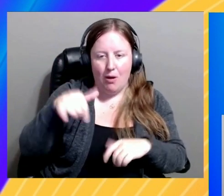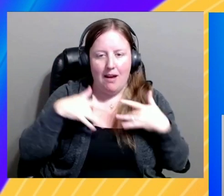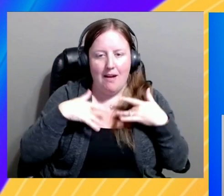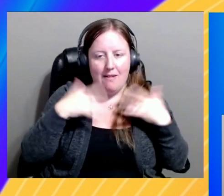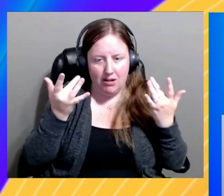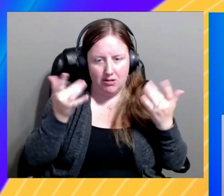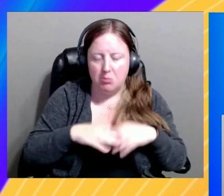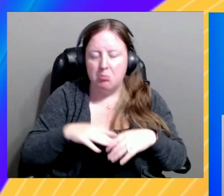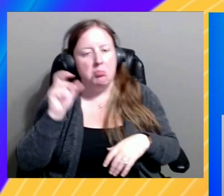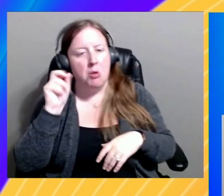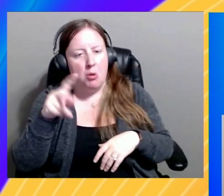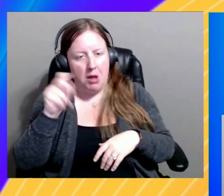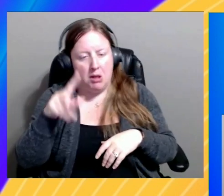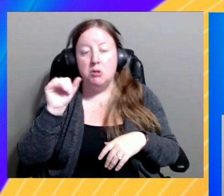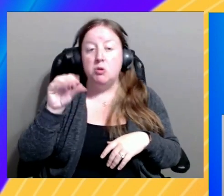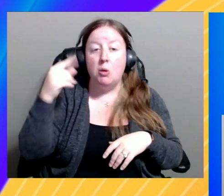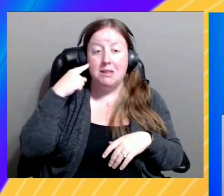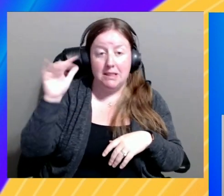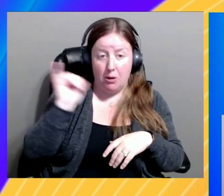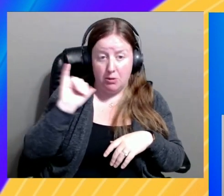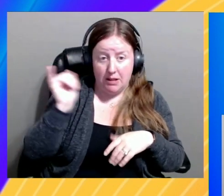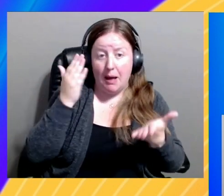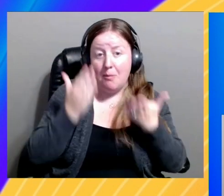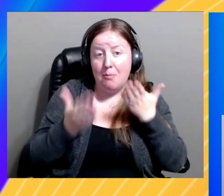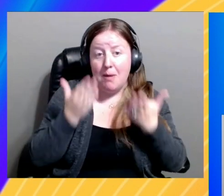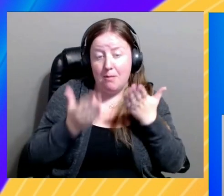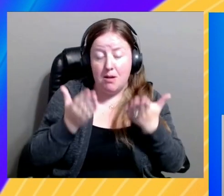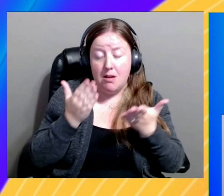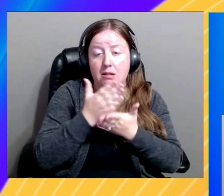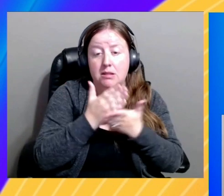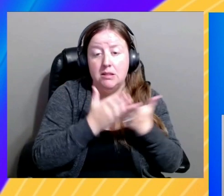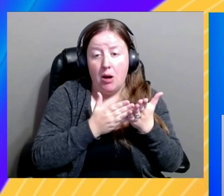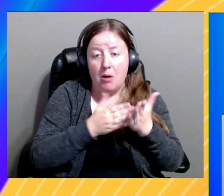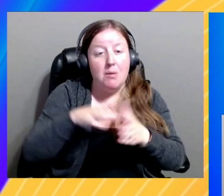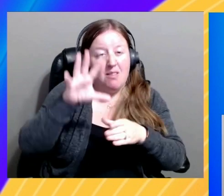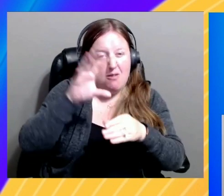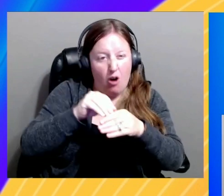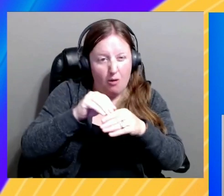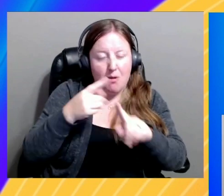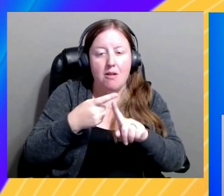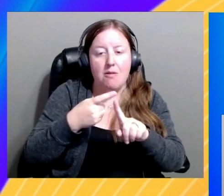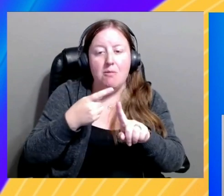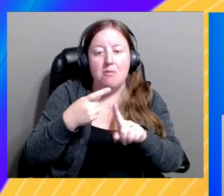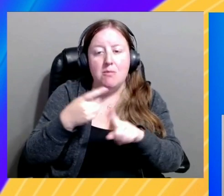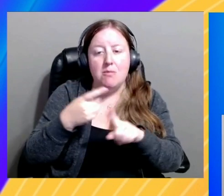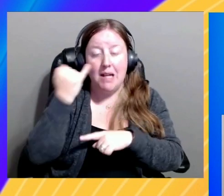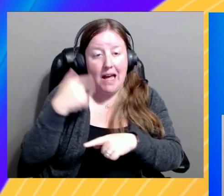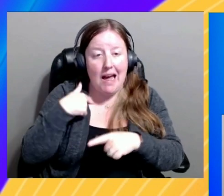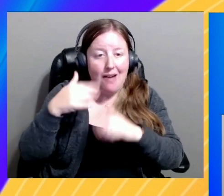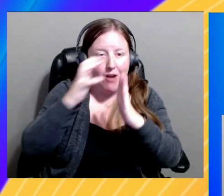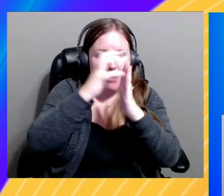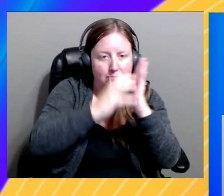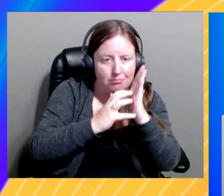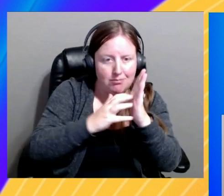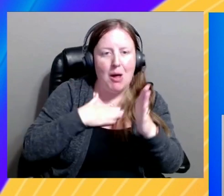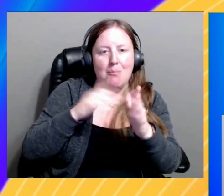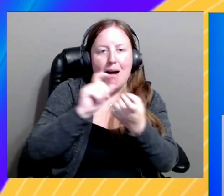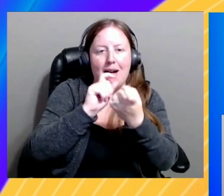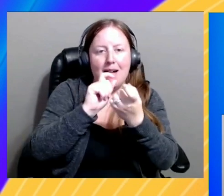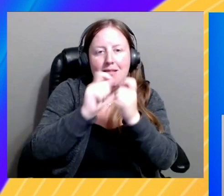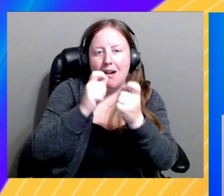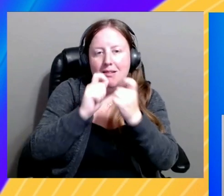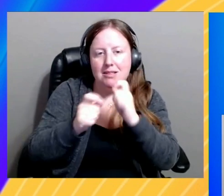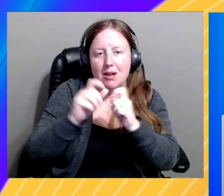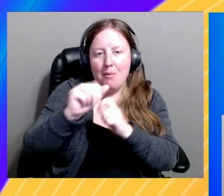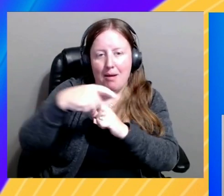it sounds like there may be some, involvement from like my behalf if I'm writing my own custom application to get